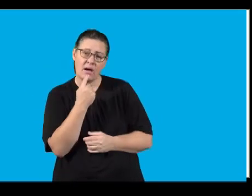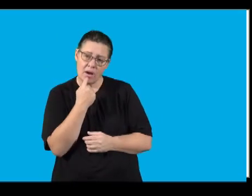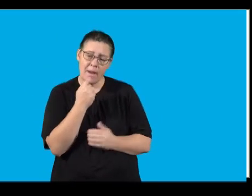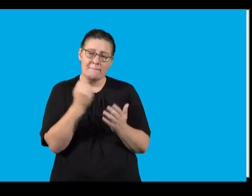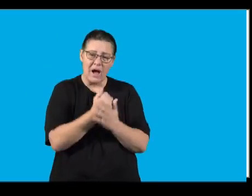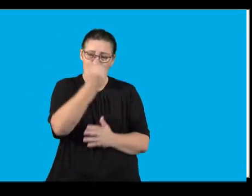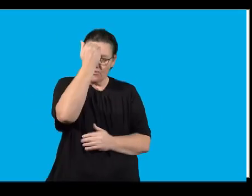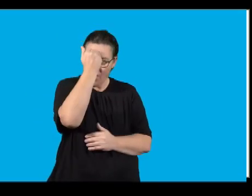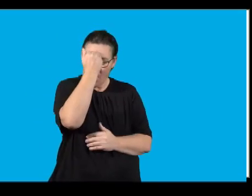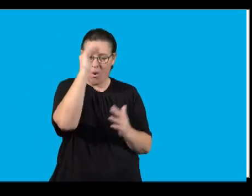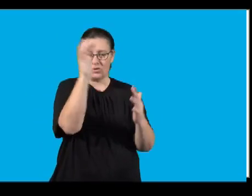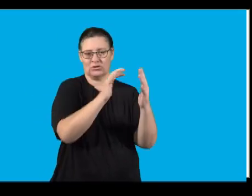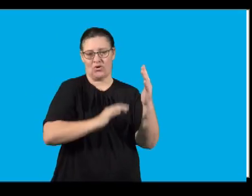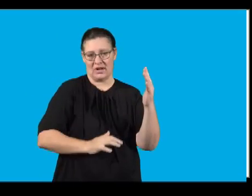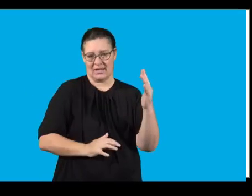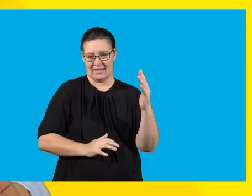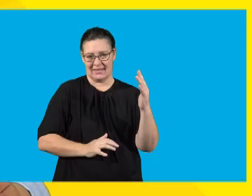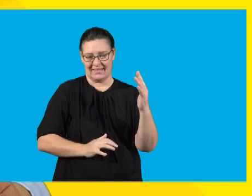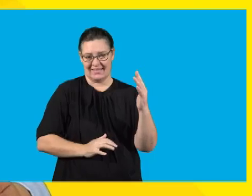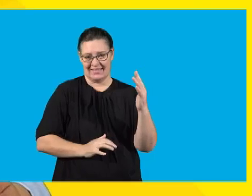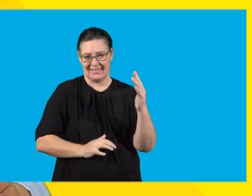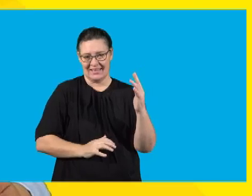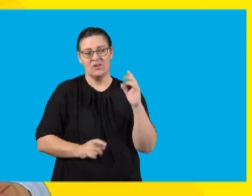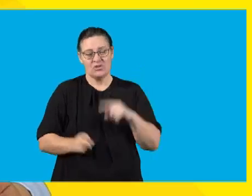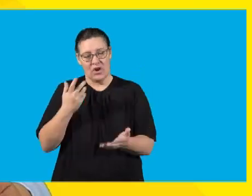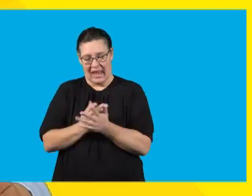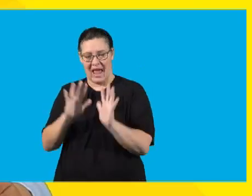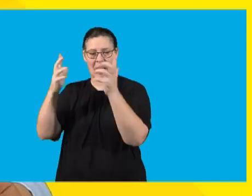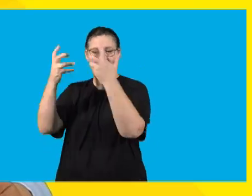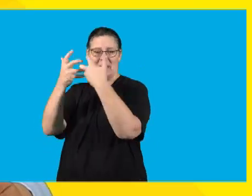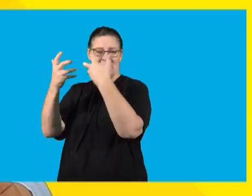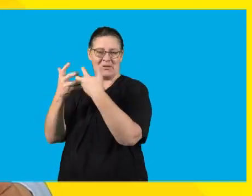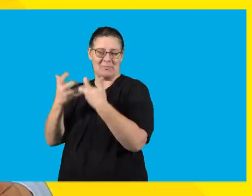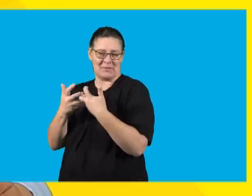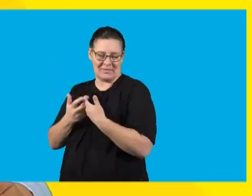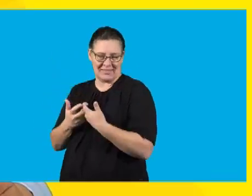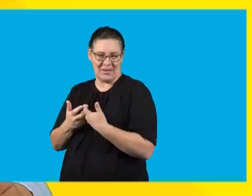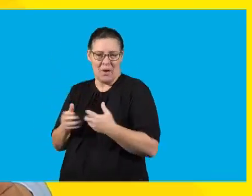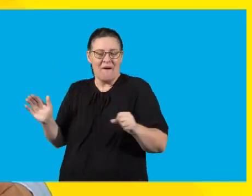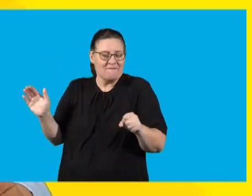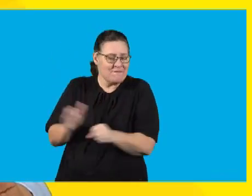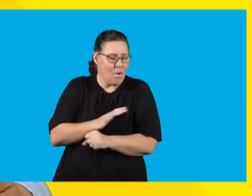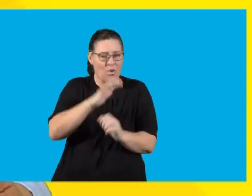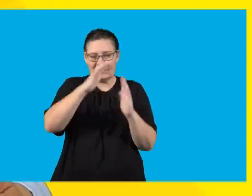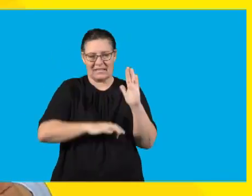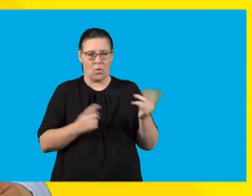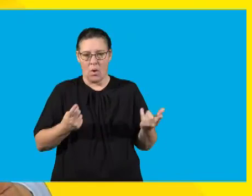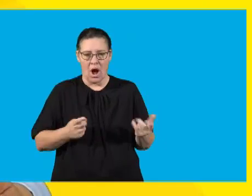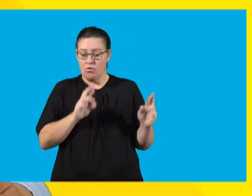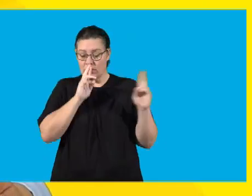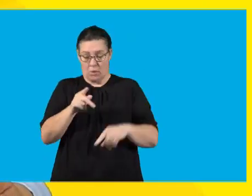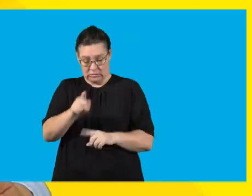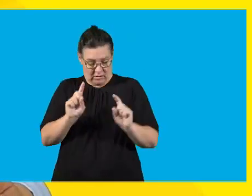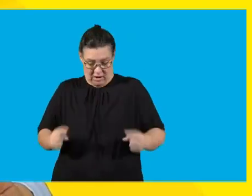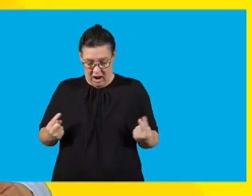you see that you have to read your novel, so that your drama, so that you can understand the entirety of the text,